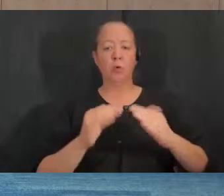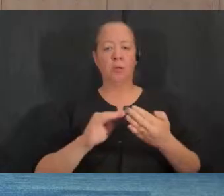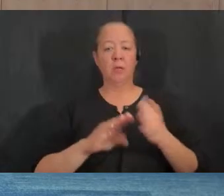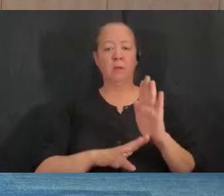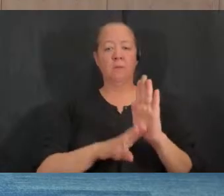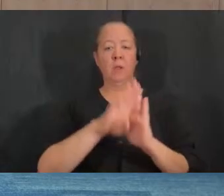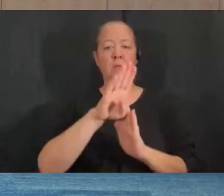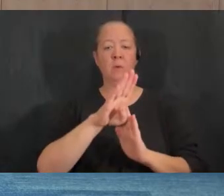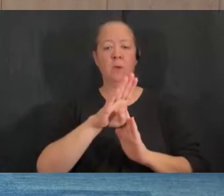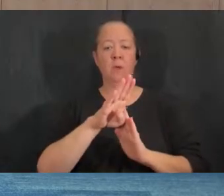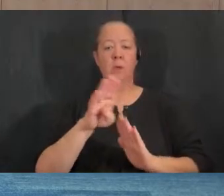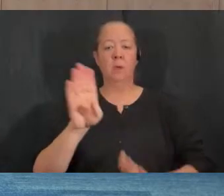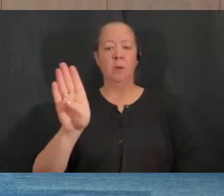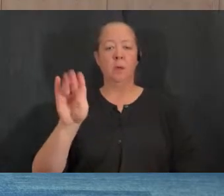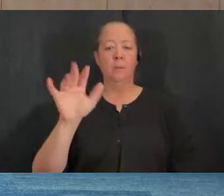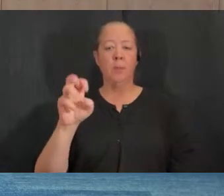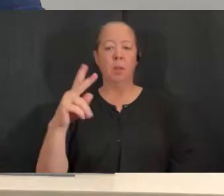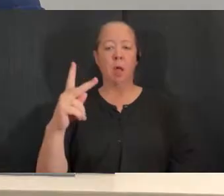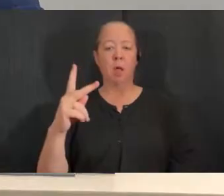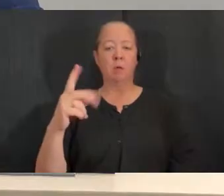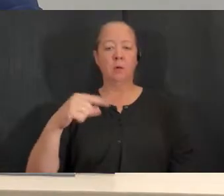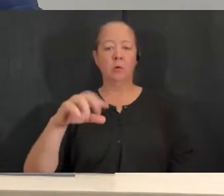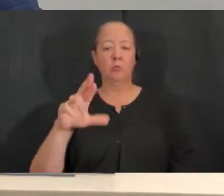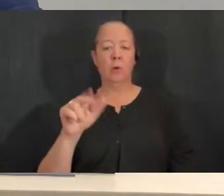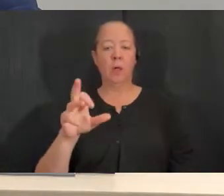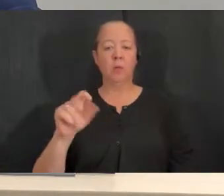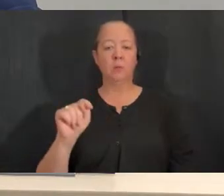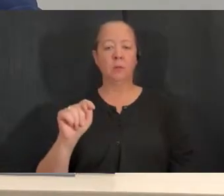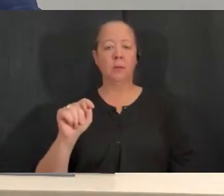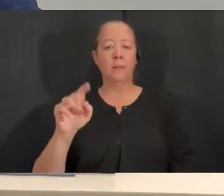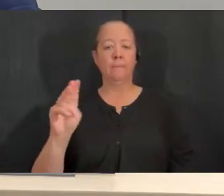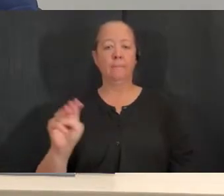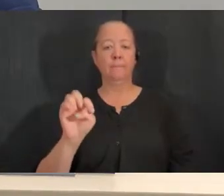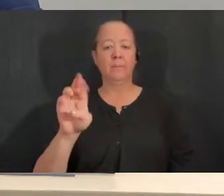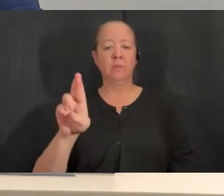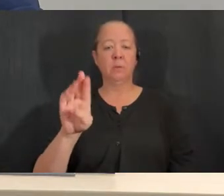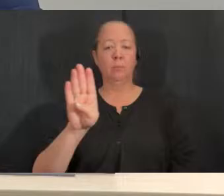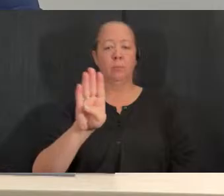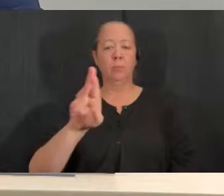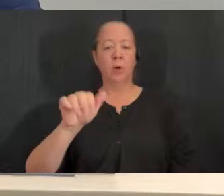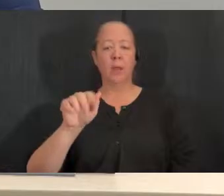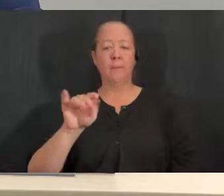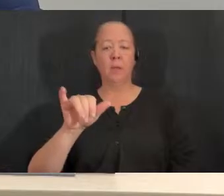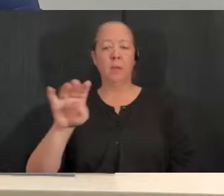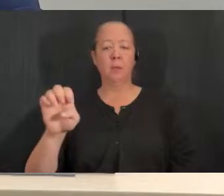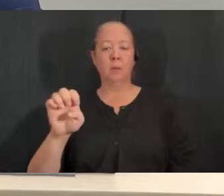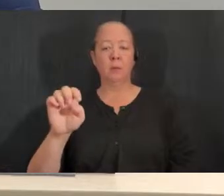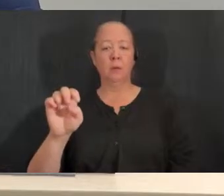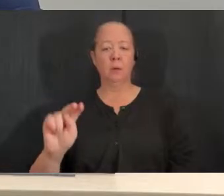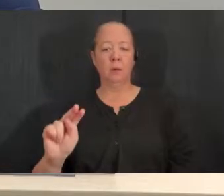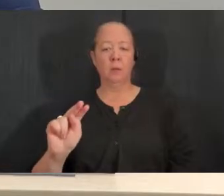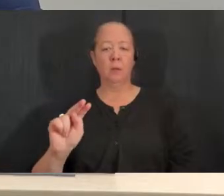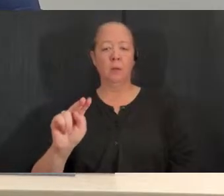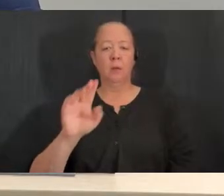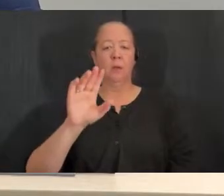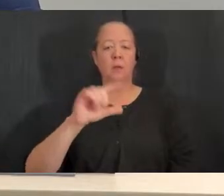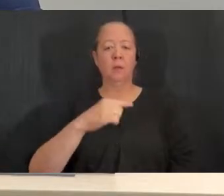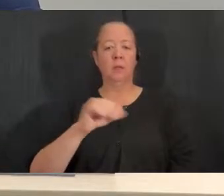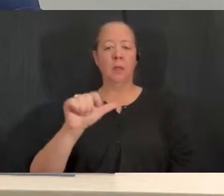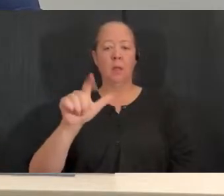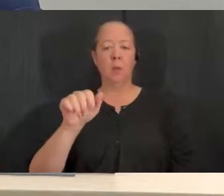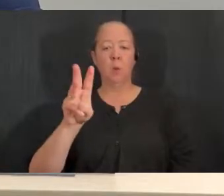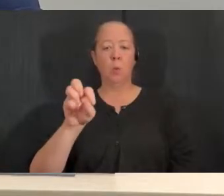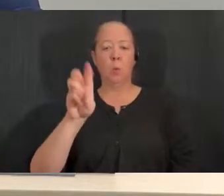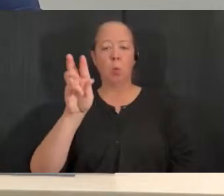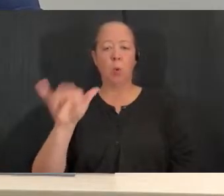Galloway. This is Mayor you. and Council, the next 2 items, the CDBG and item number 6 and item number